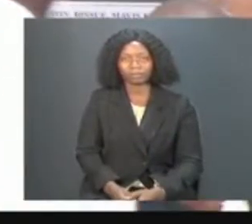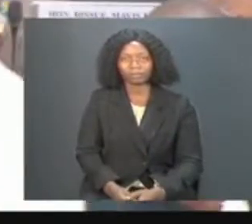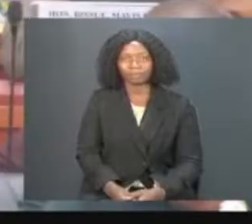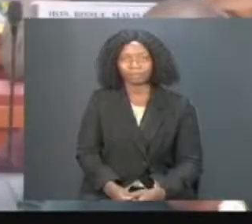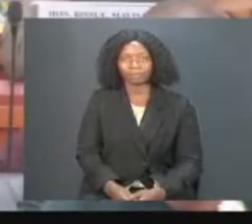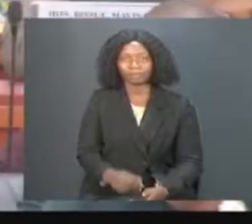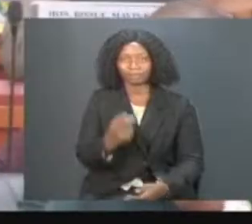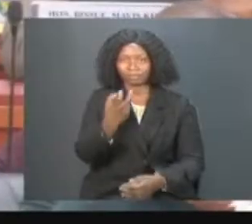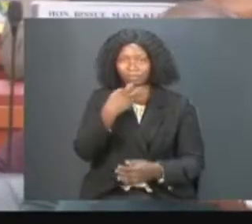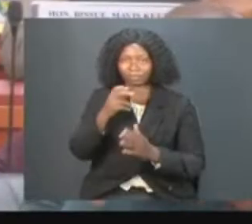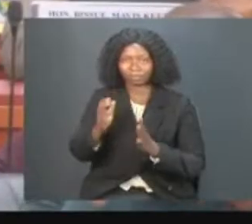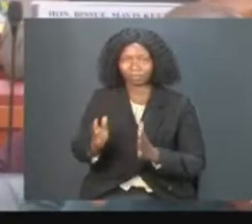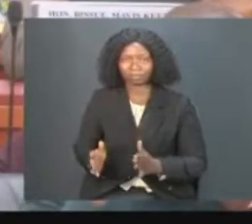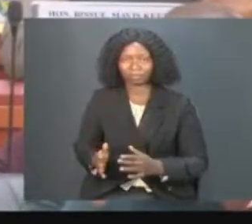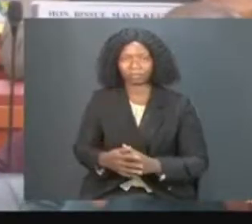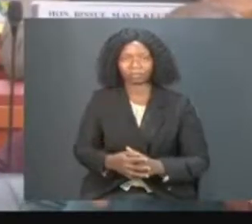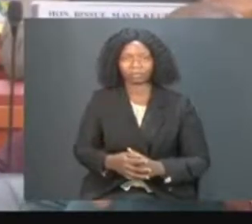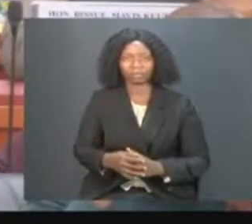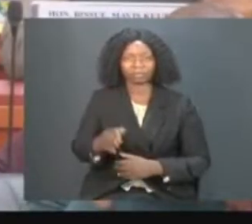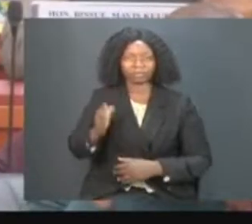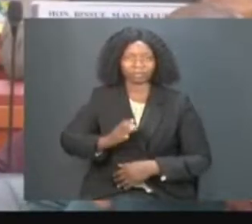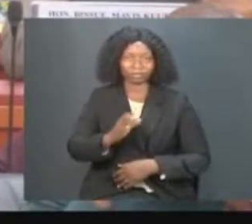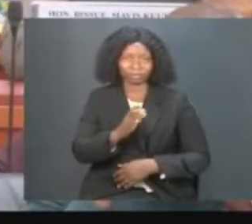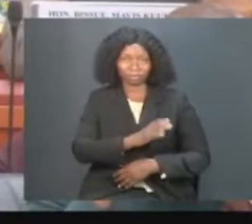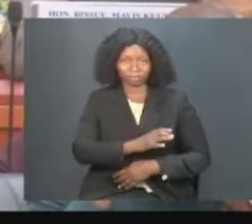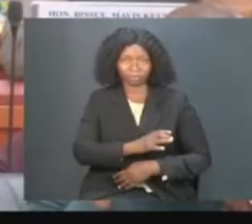Mr. Speaker, the committee in conclusion